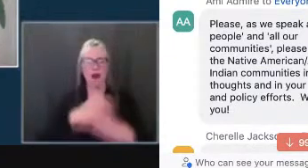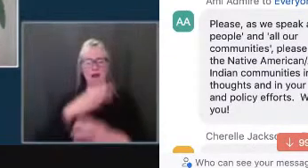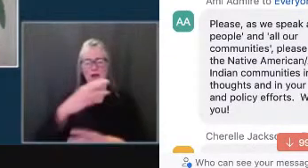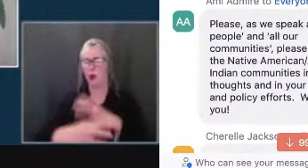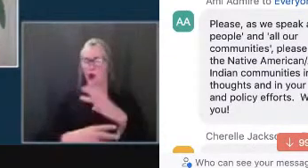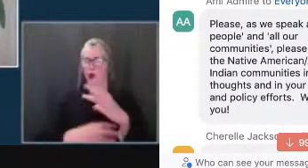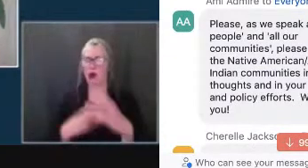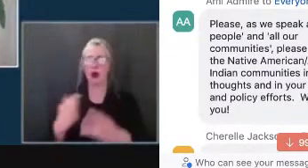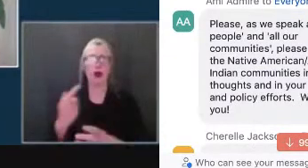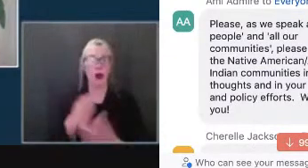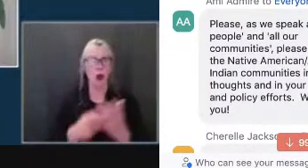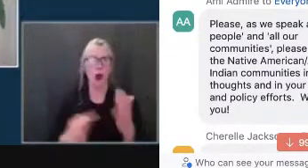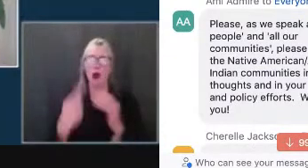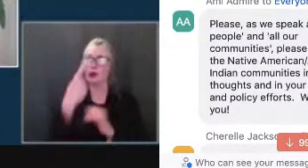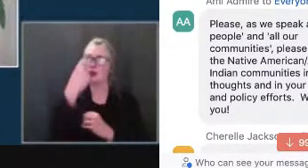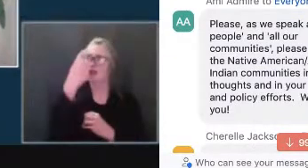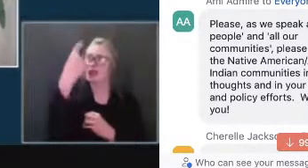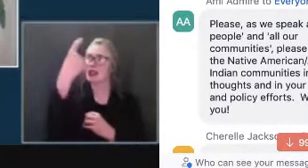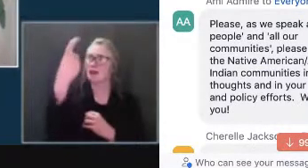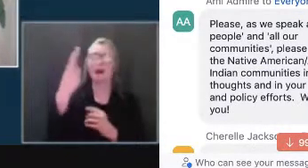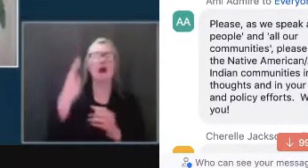dream for and fight for.